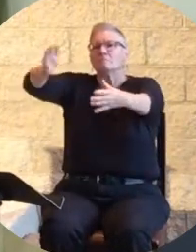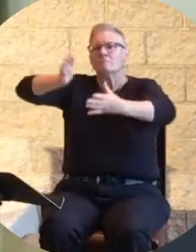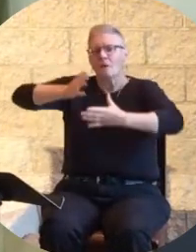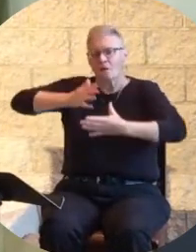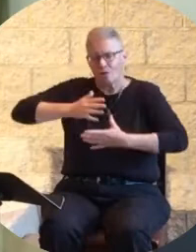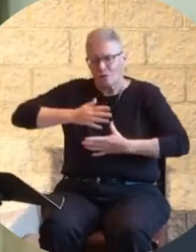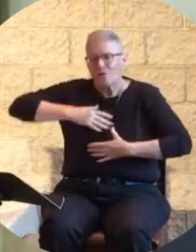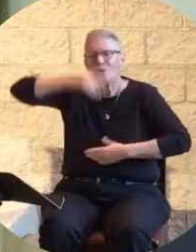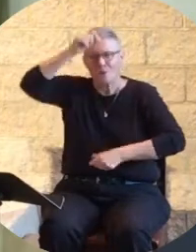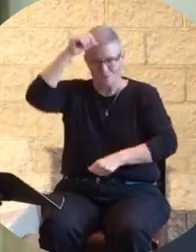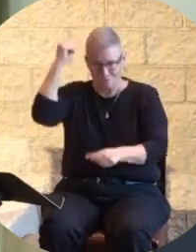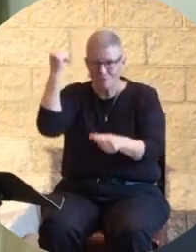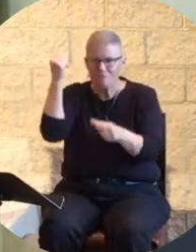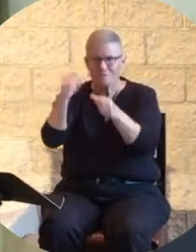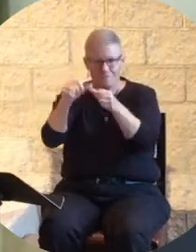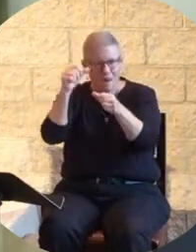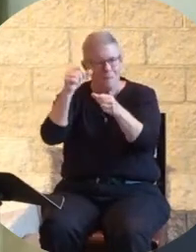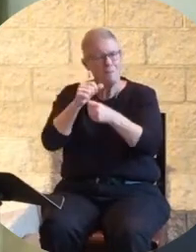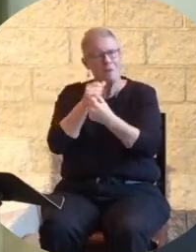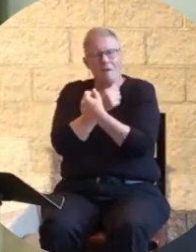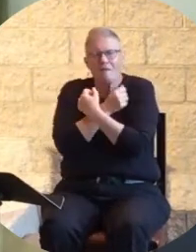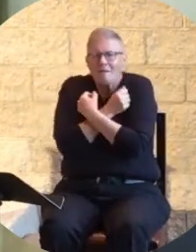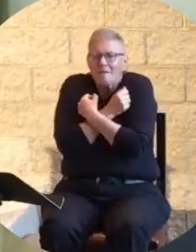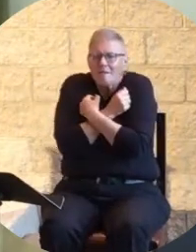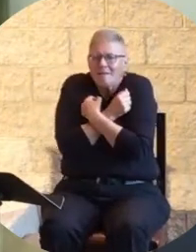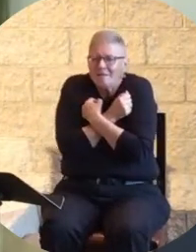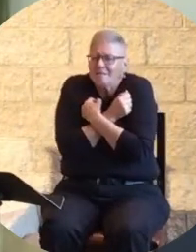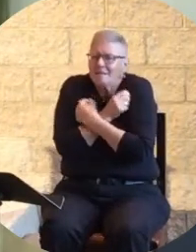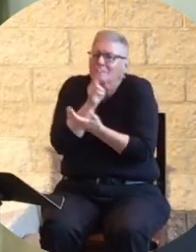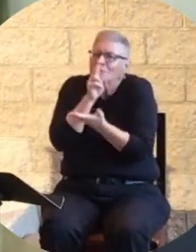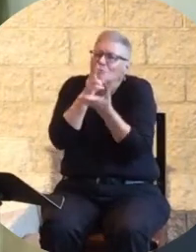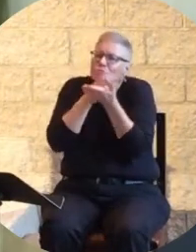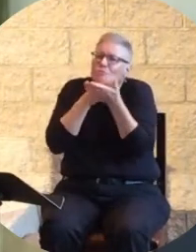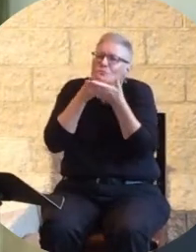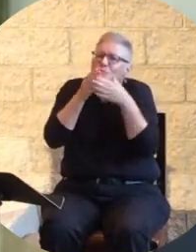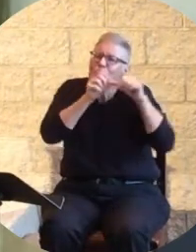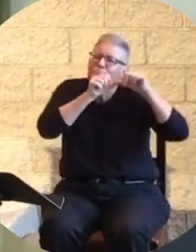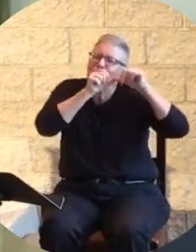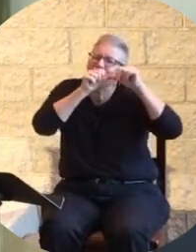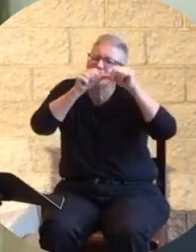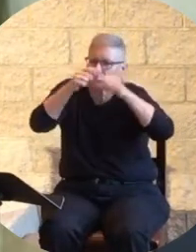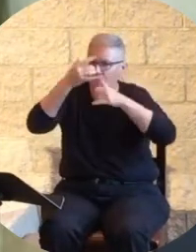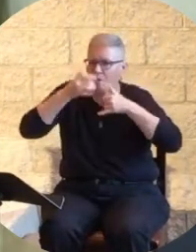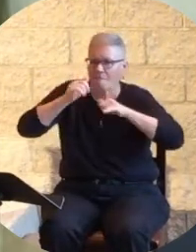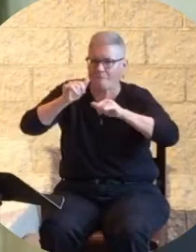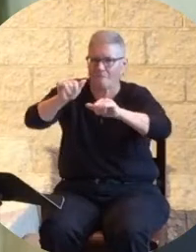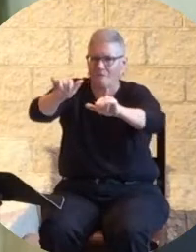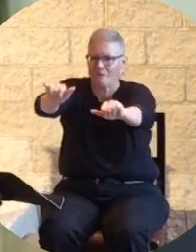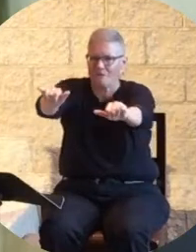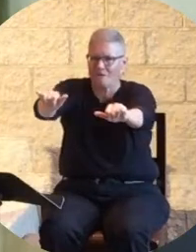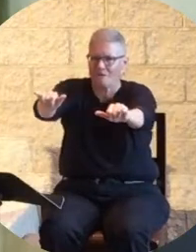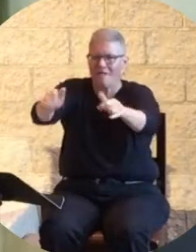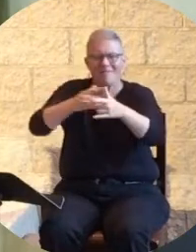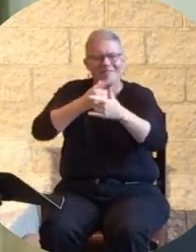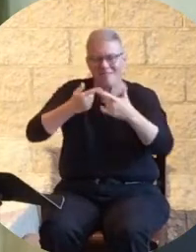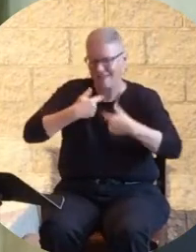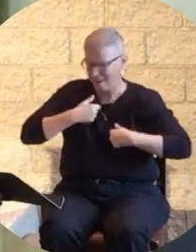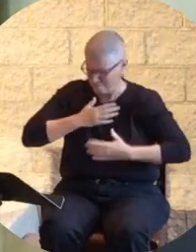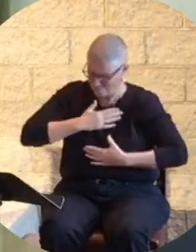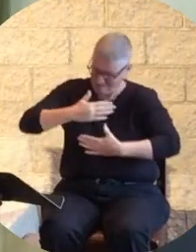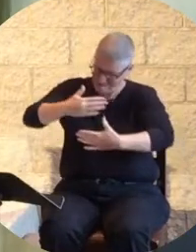love. And then I breathe and remember joy fits me like a glove.